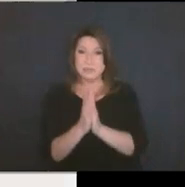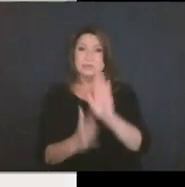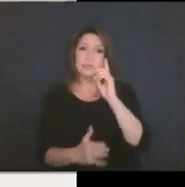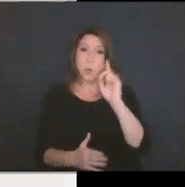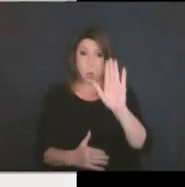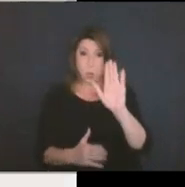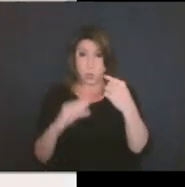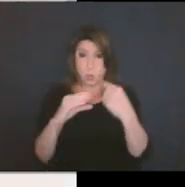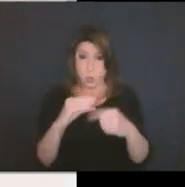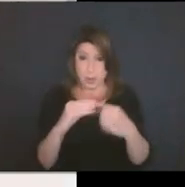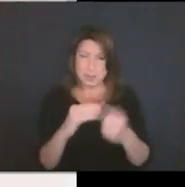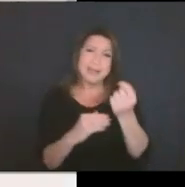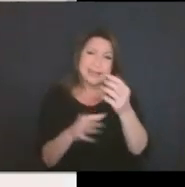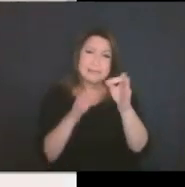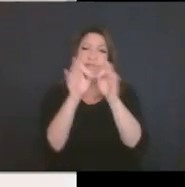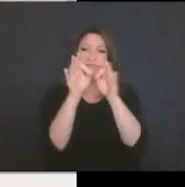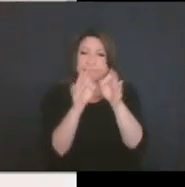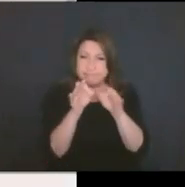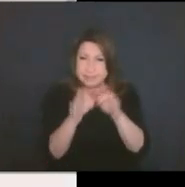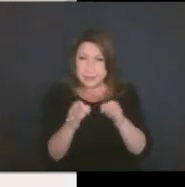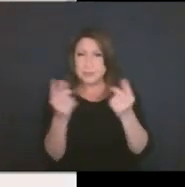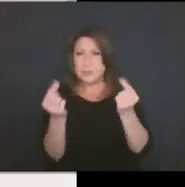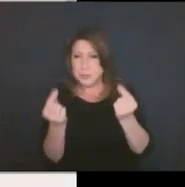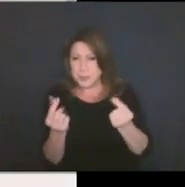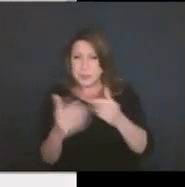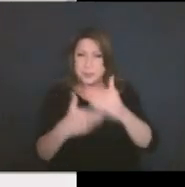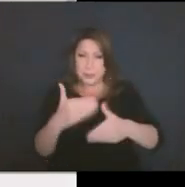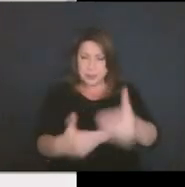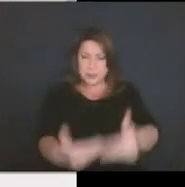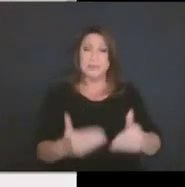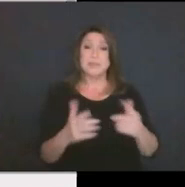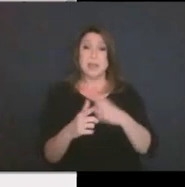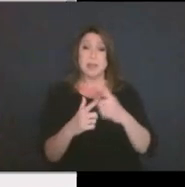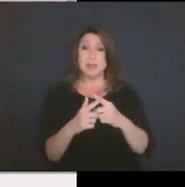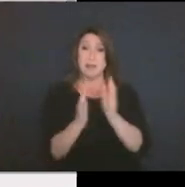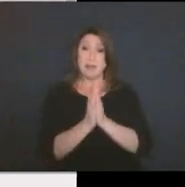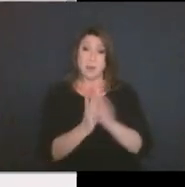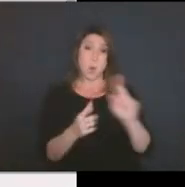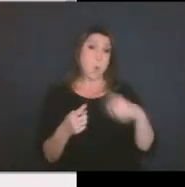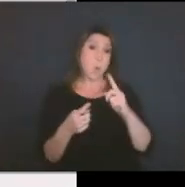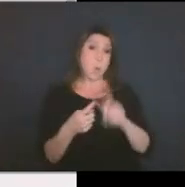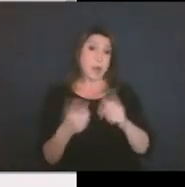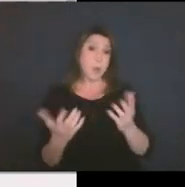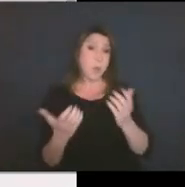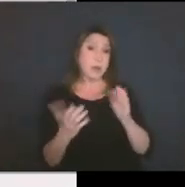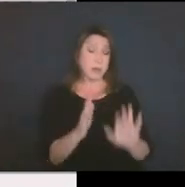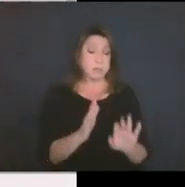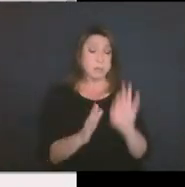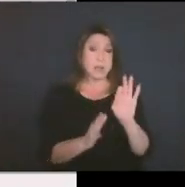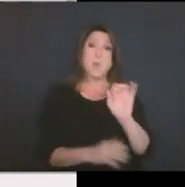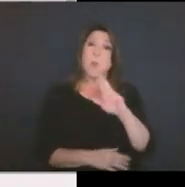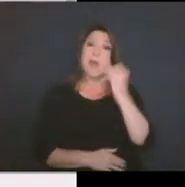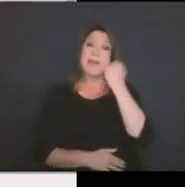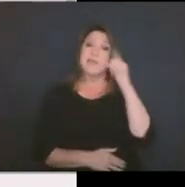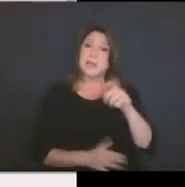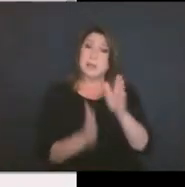email. It gives you a little information up here on the logistics. It asks you when you would like to pick up or if you need delivery. I